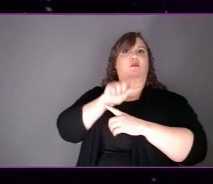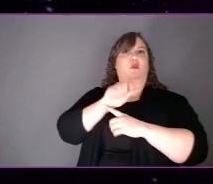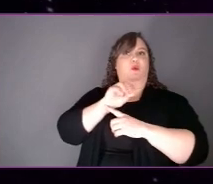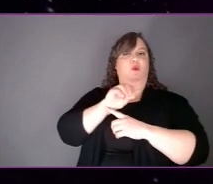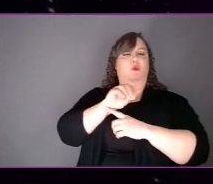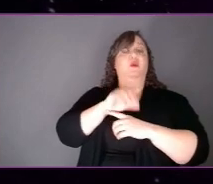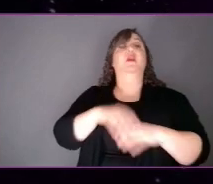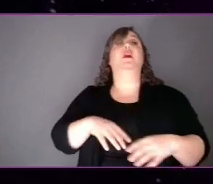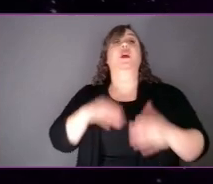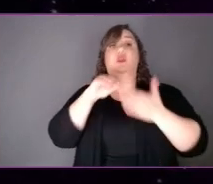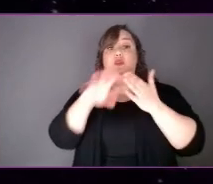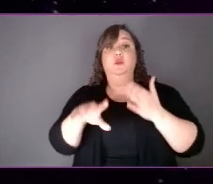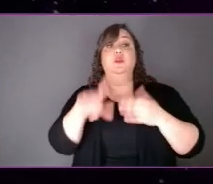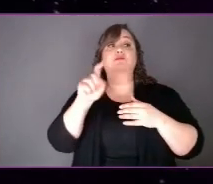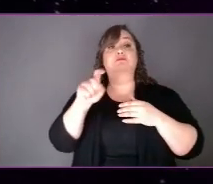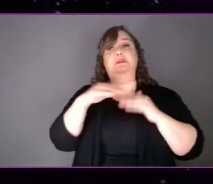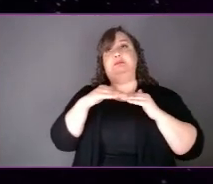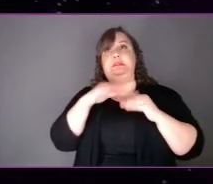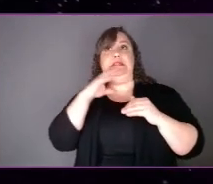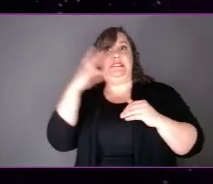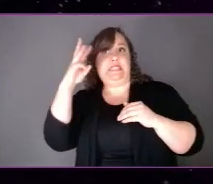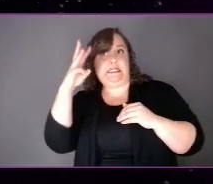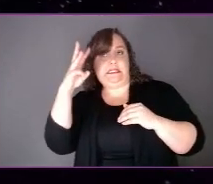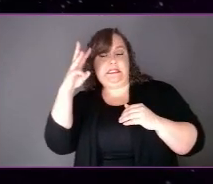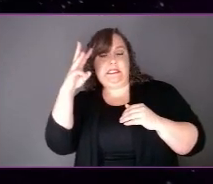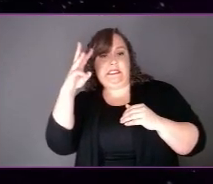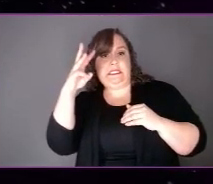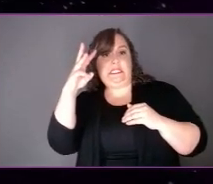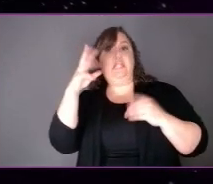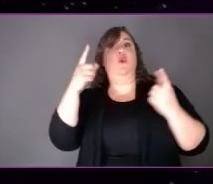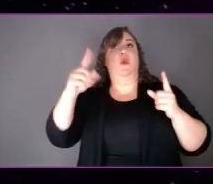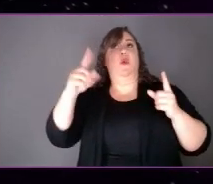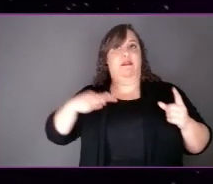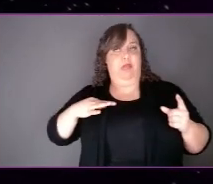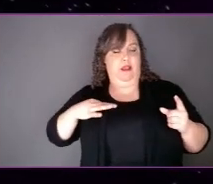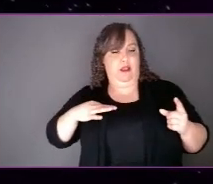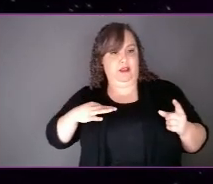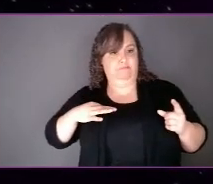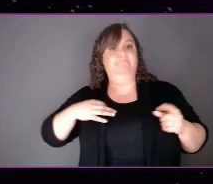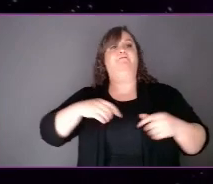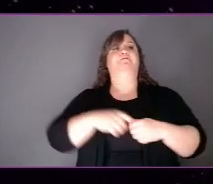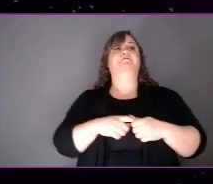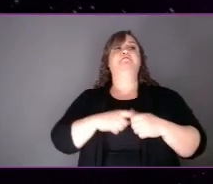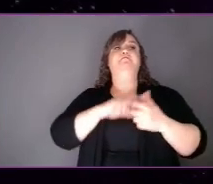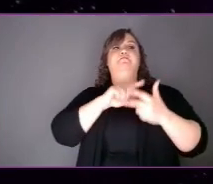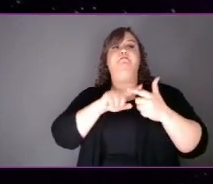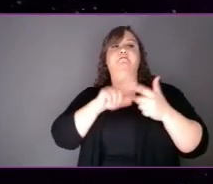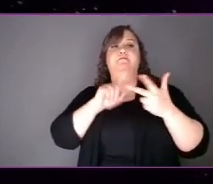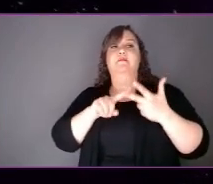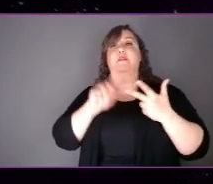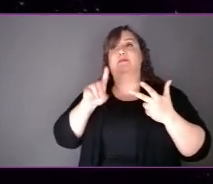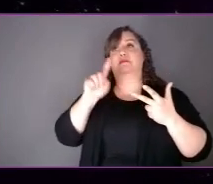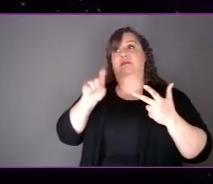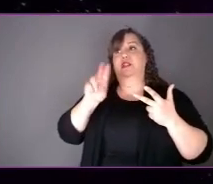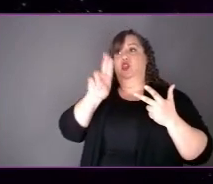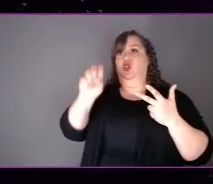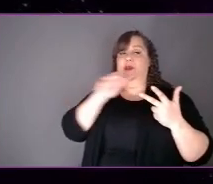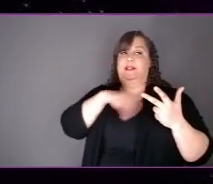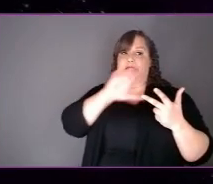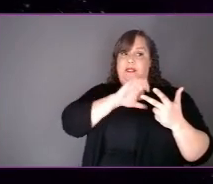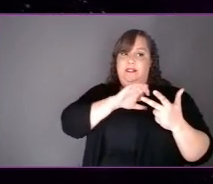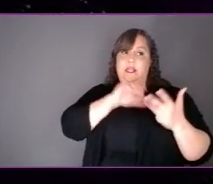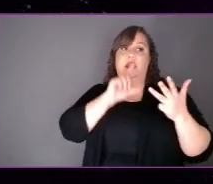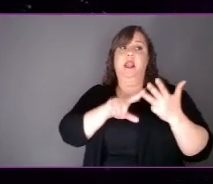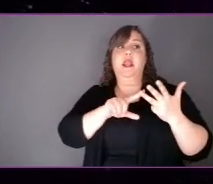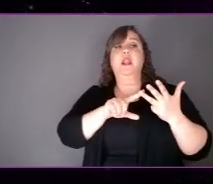do need to be at least 16 years of age at the time of application. They need to be a U.S. citizen. And then students also need